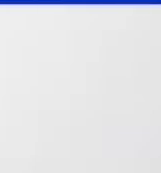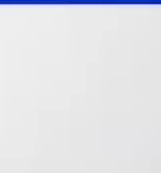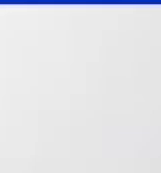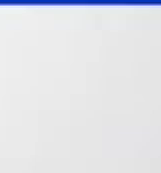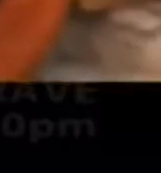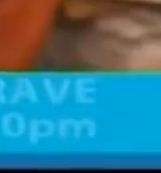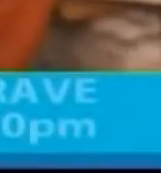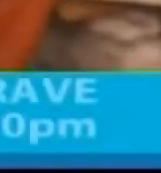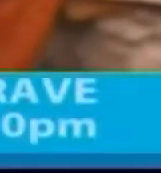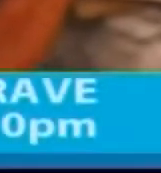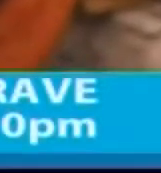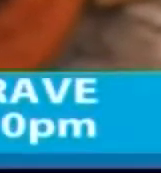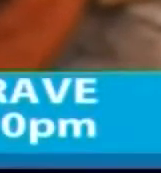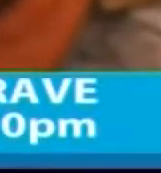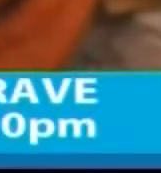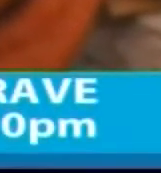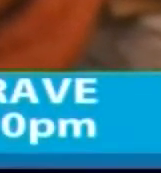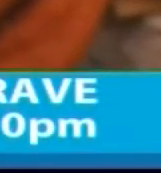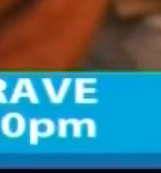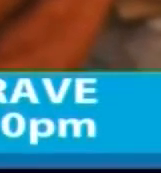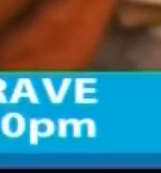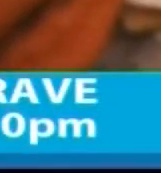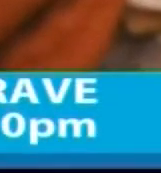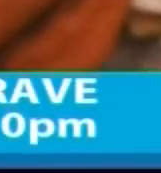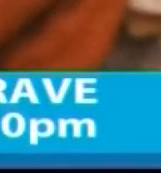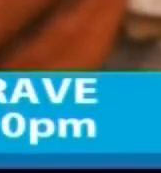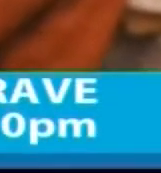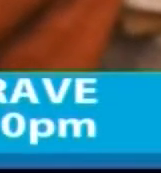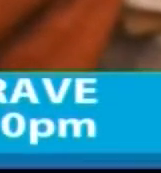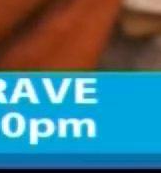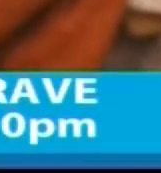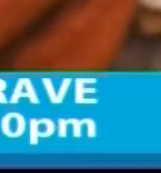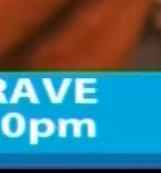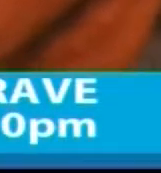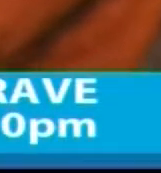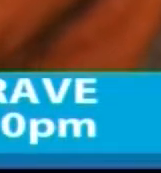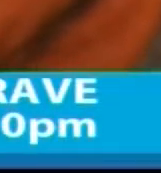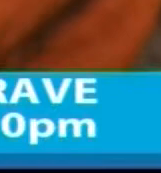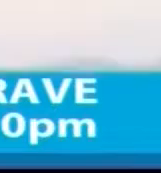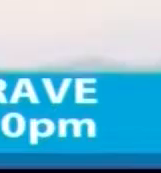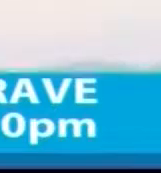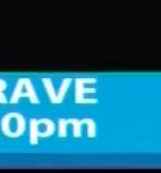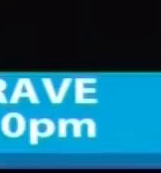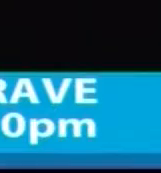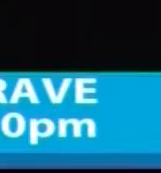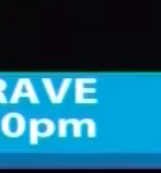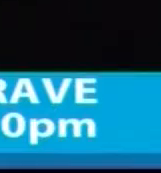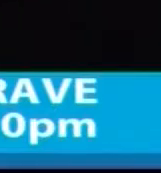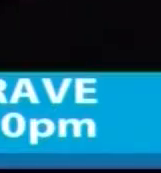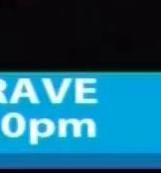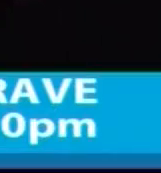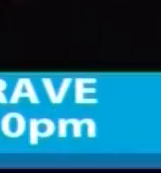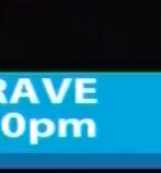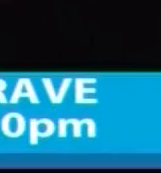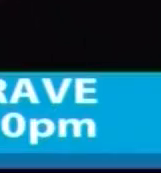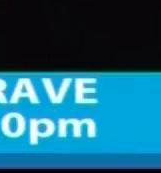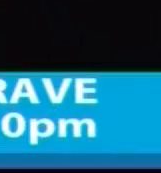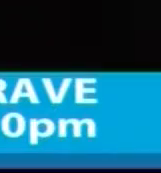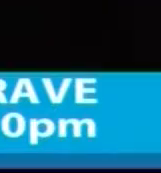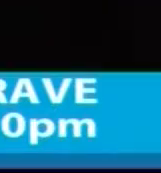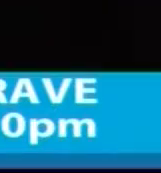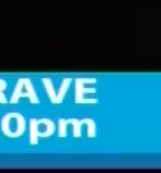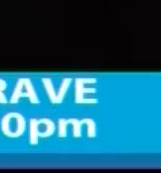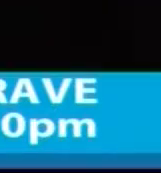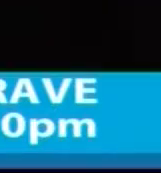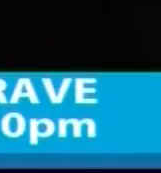Next on. Say if a bono pretend I find enough of them I sell way out like a vendor. We tired of the